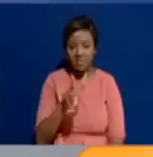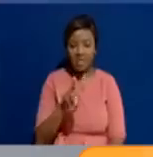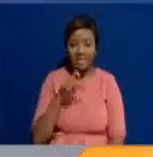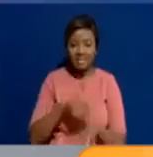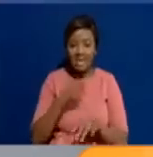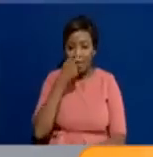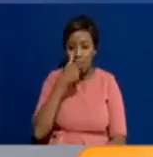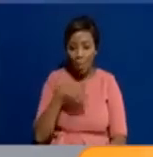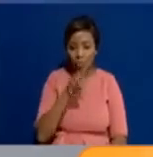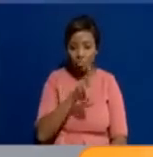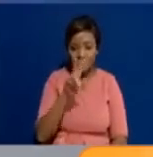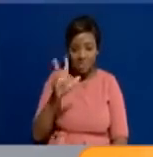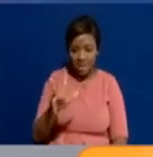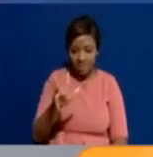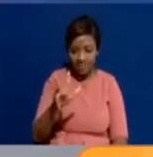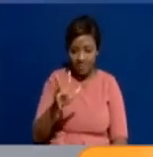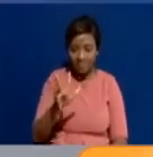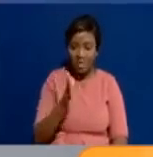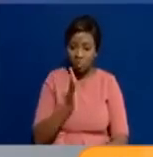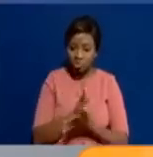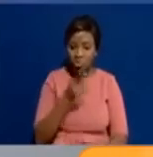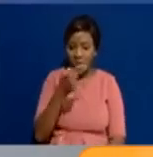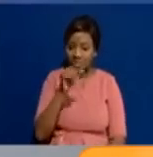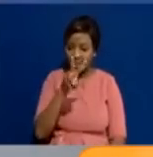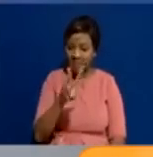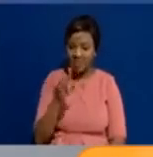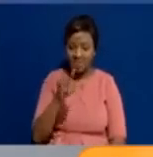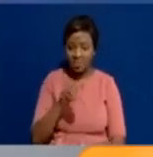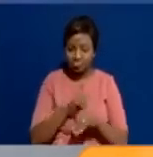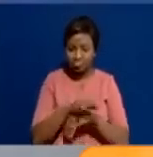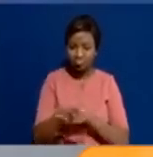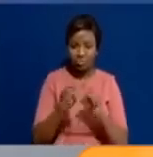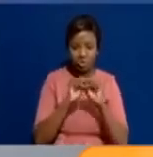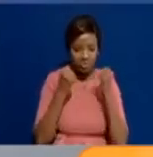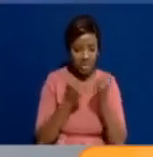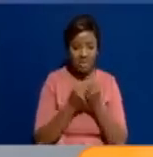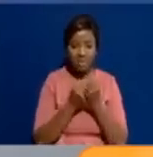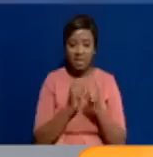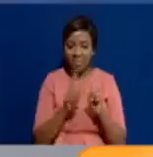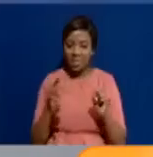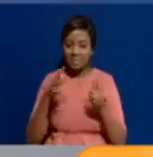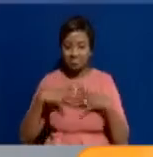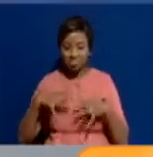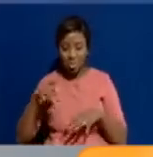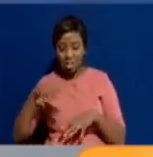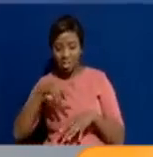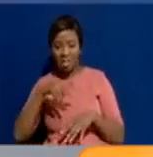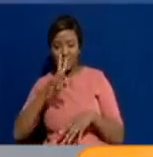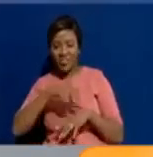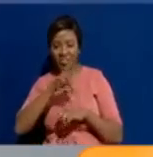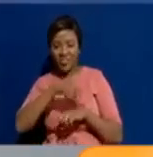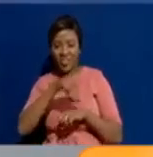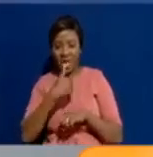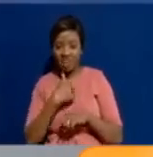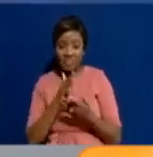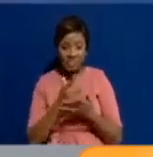of 23. Although HIV/AIDS is prevalent in society, it is surrounded by stigma and few will share